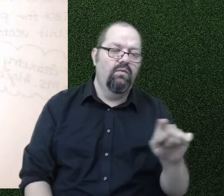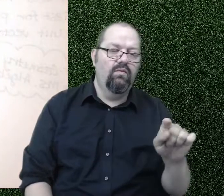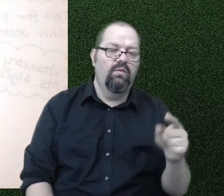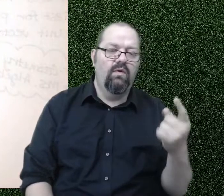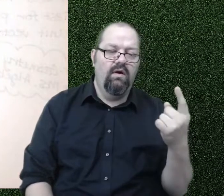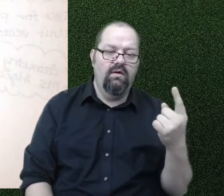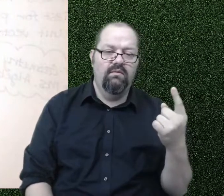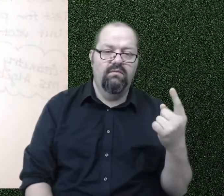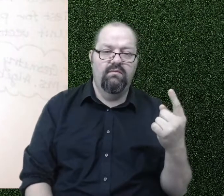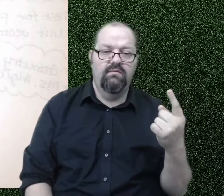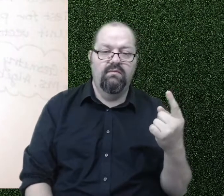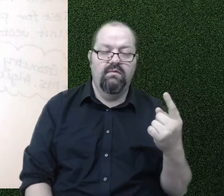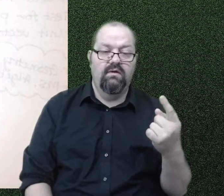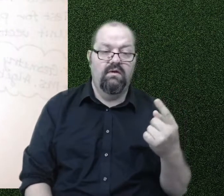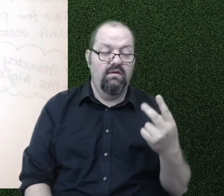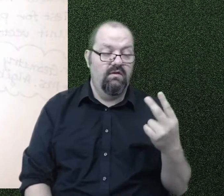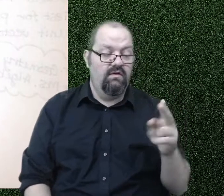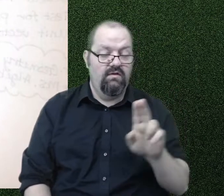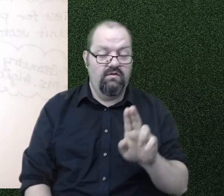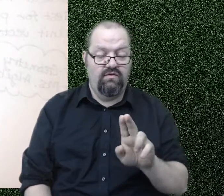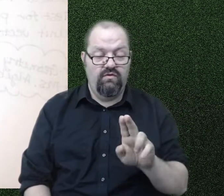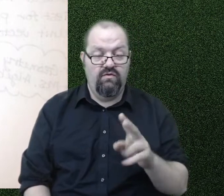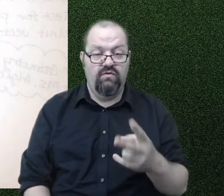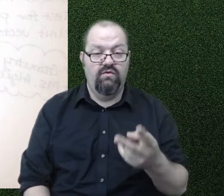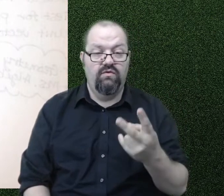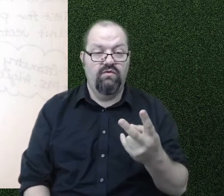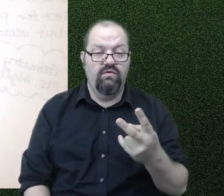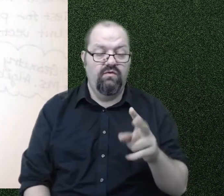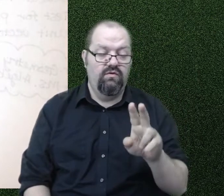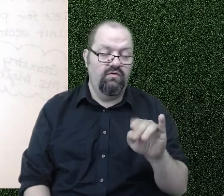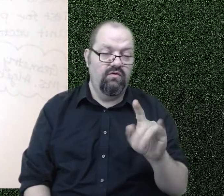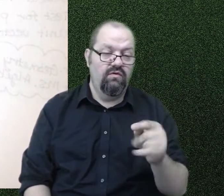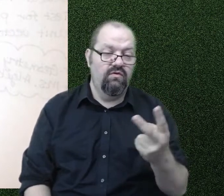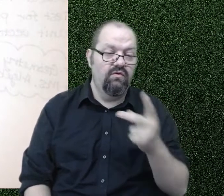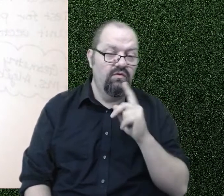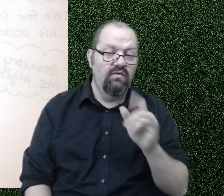And u2 is the number of units I go in the y direction to get there.